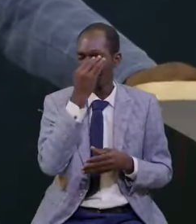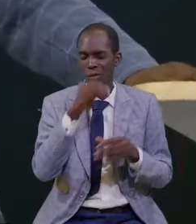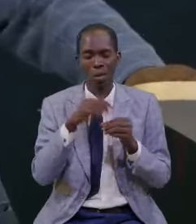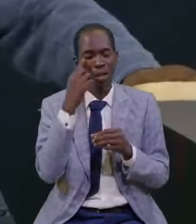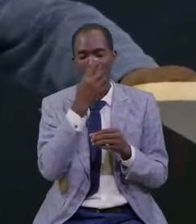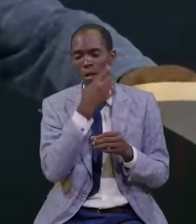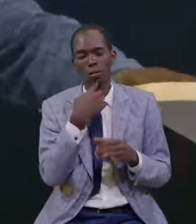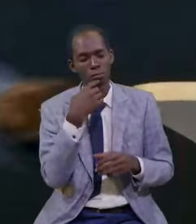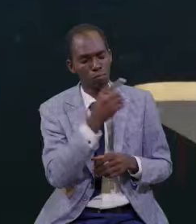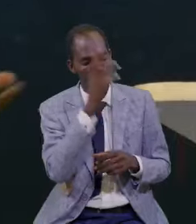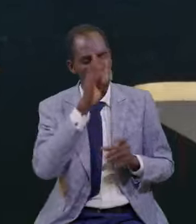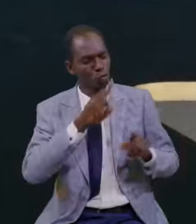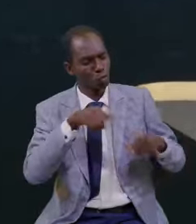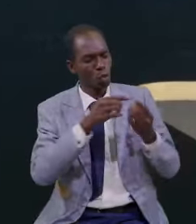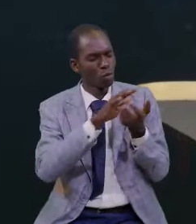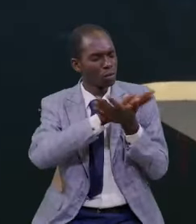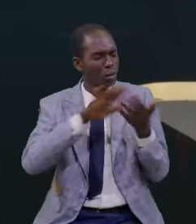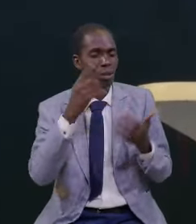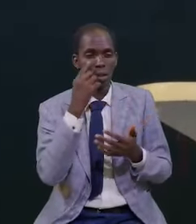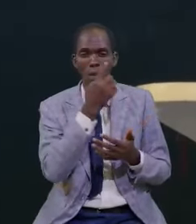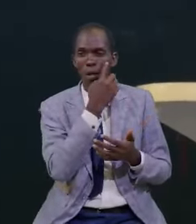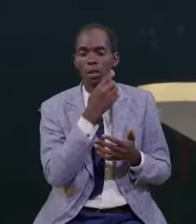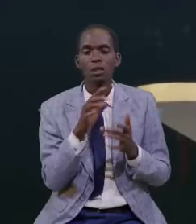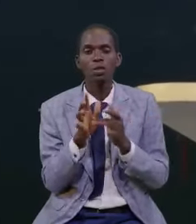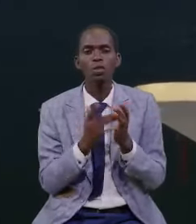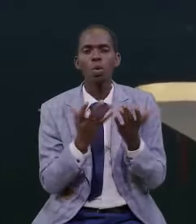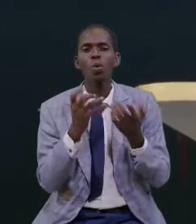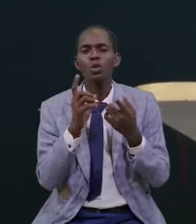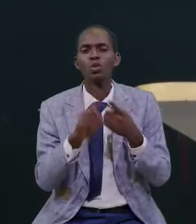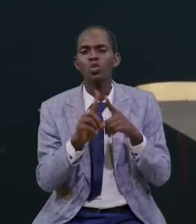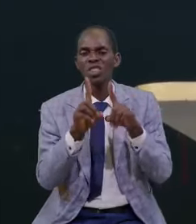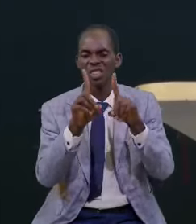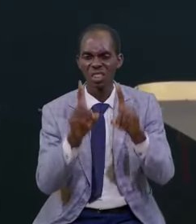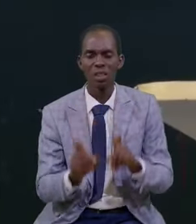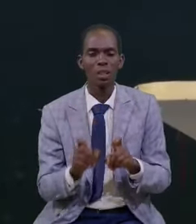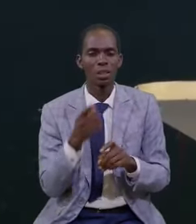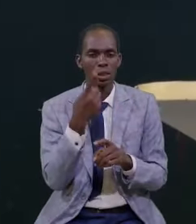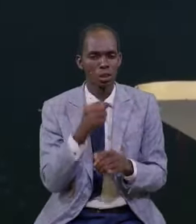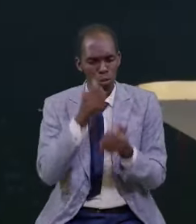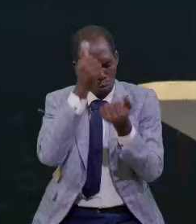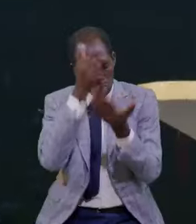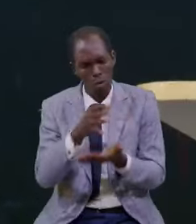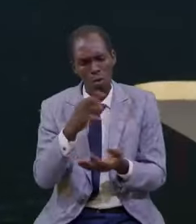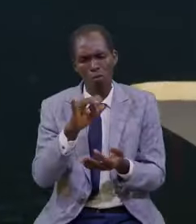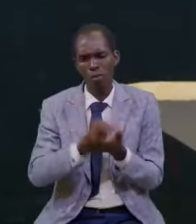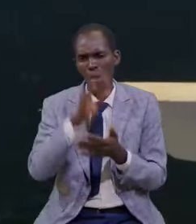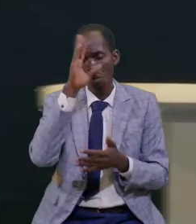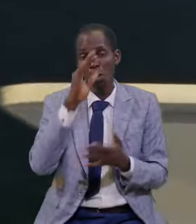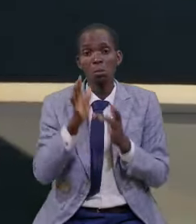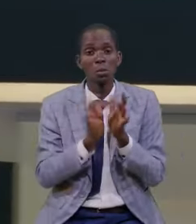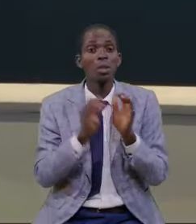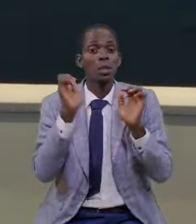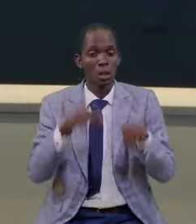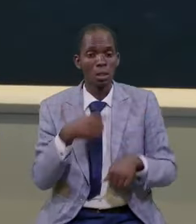up. He wanted to test his obedience. He could have said, blind eyes be open, and it will open. But